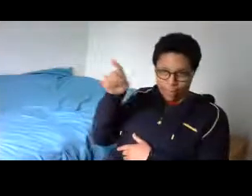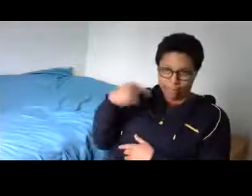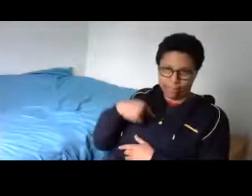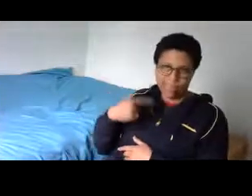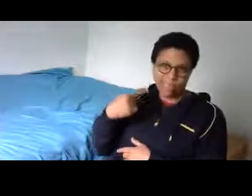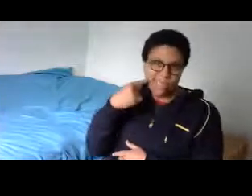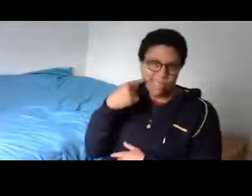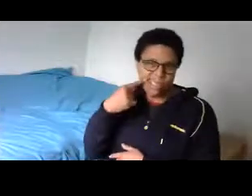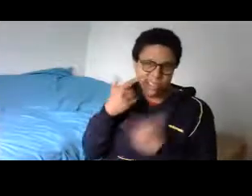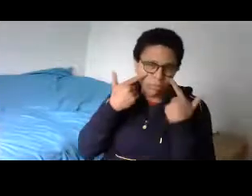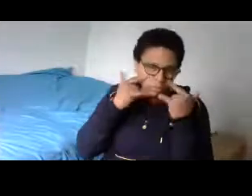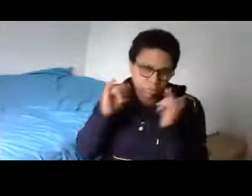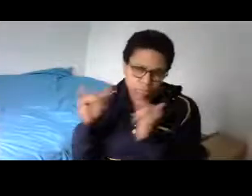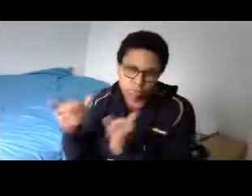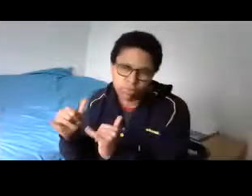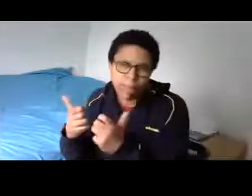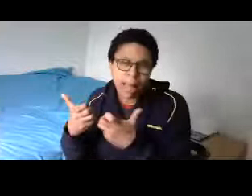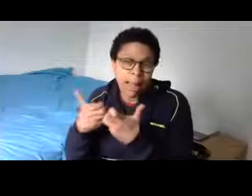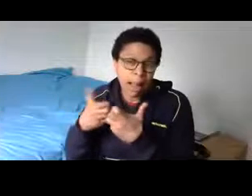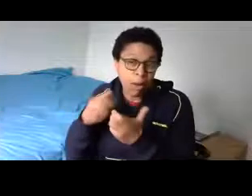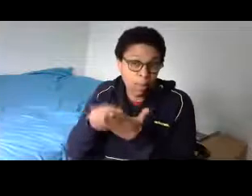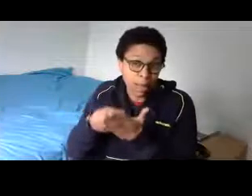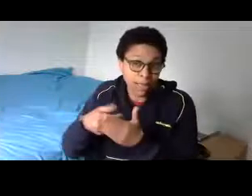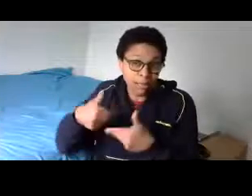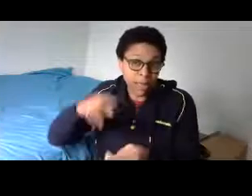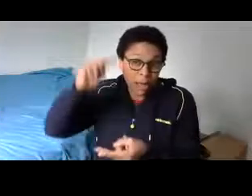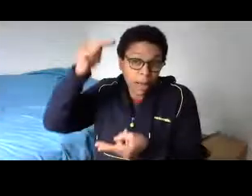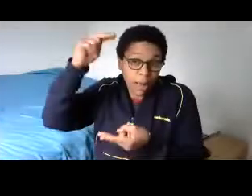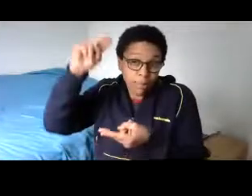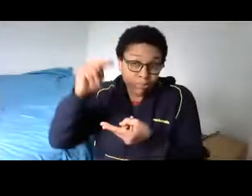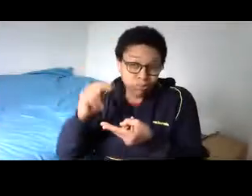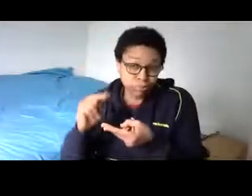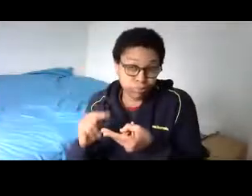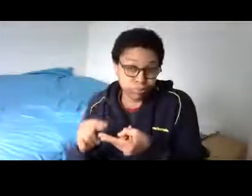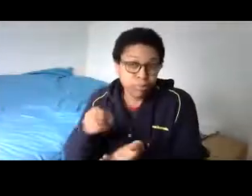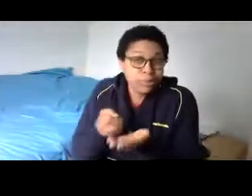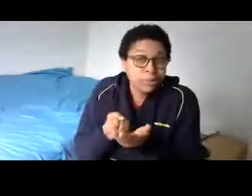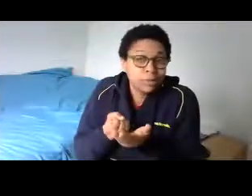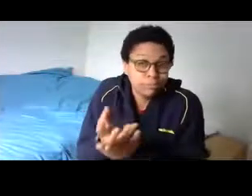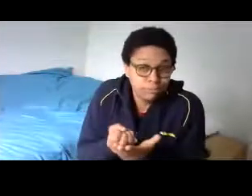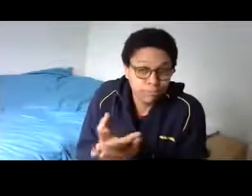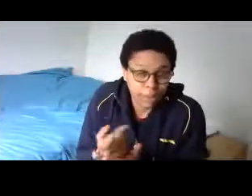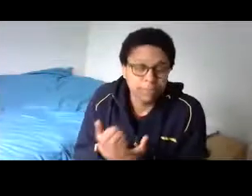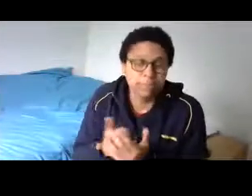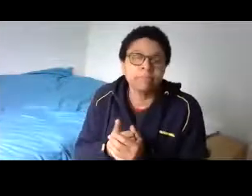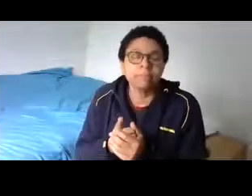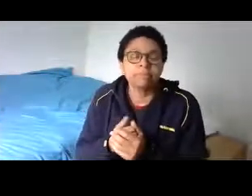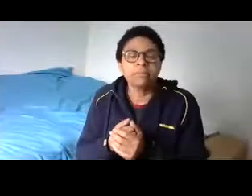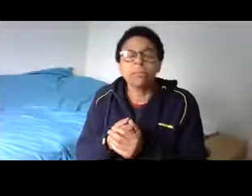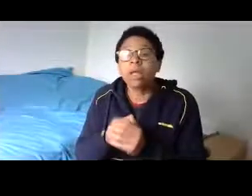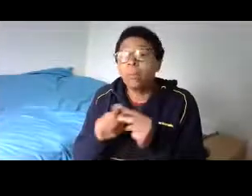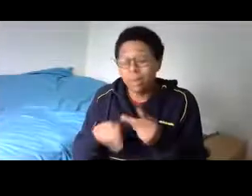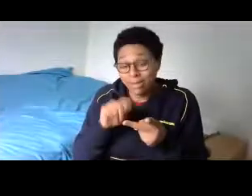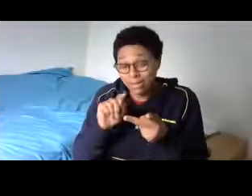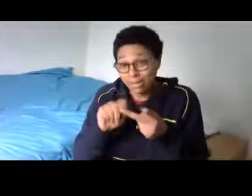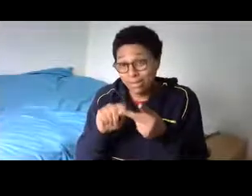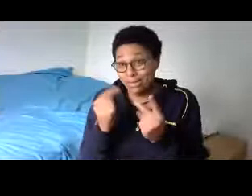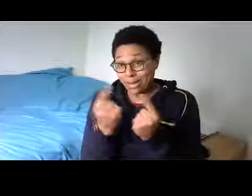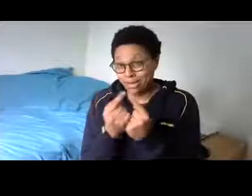to monitor what people do with the money, and second, which is more, I think, from our point of view,